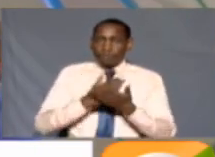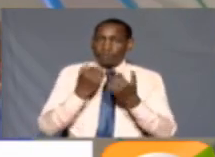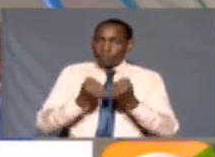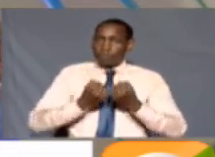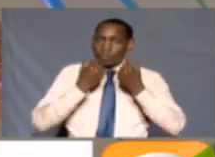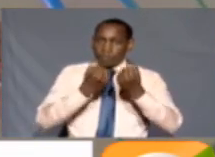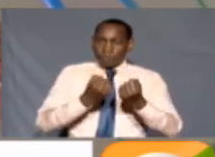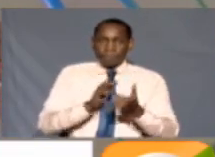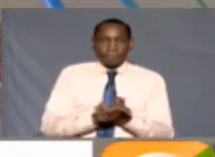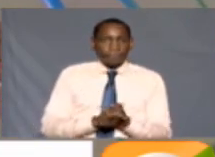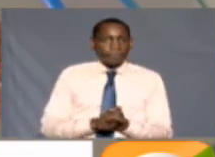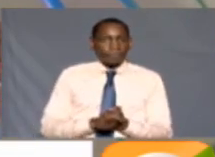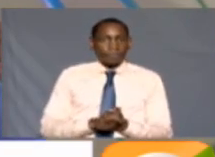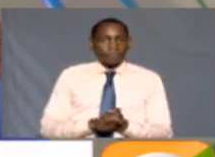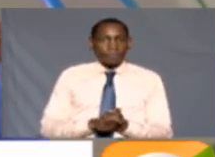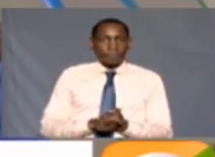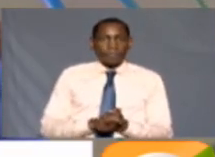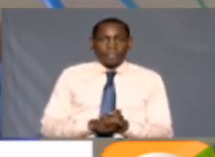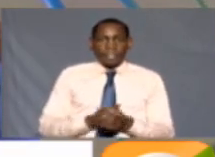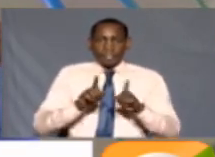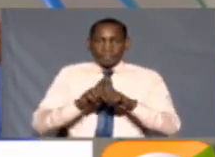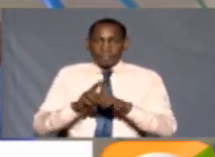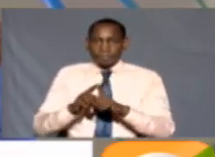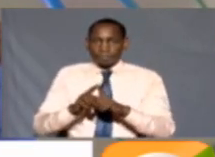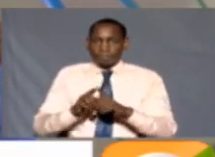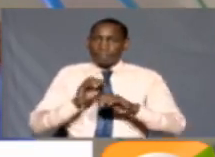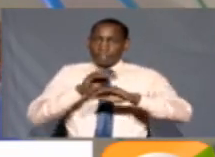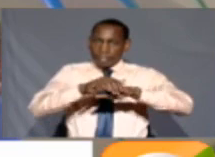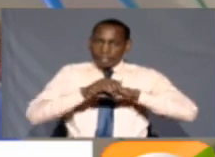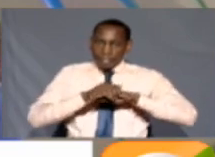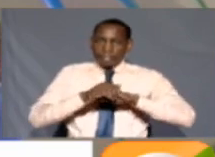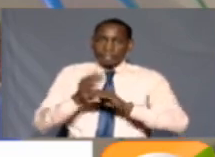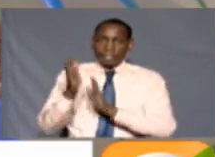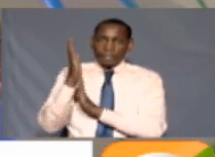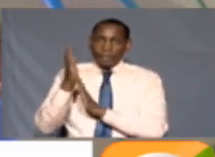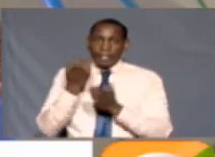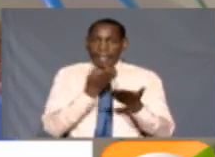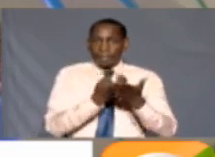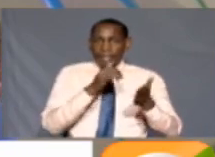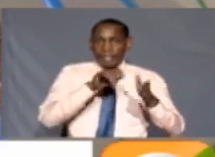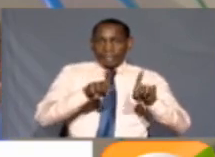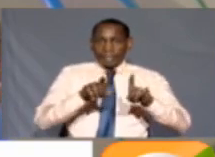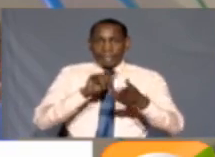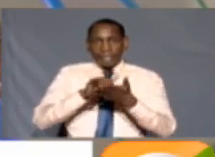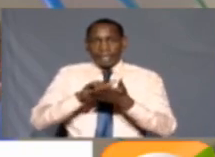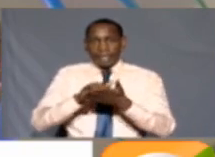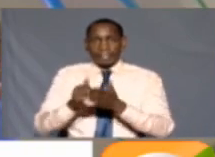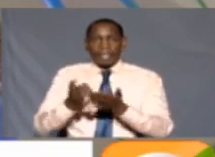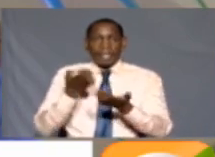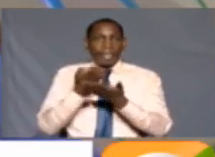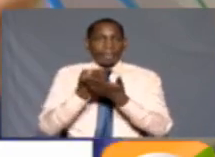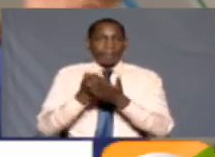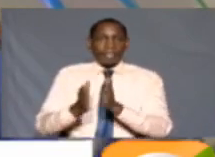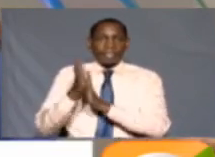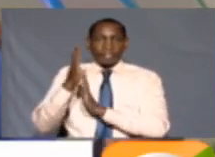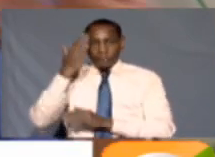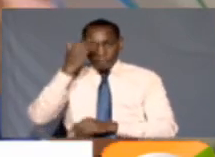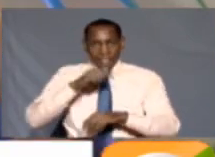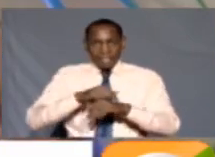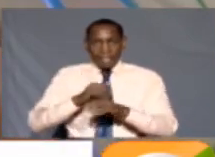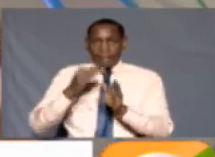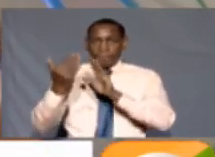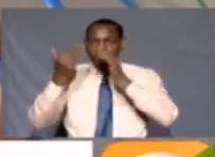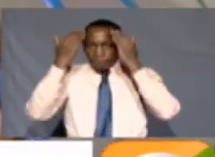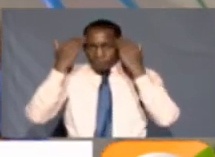The other thing, in terms of whistleblowing, is securing our evidence. We must make sure that that evidence is secured. Why? Should we go to trial?